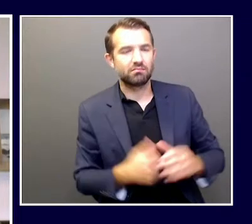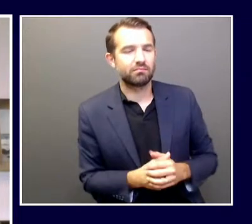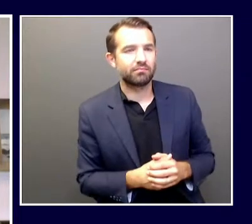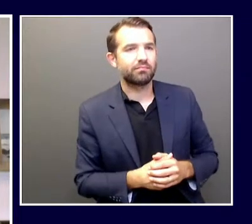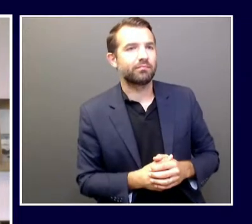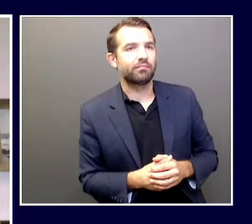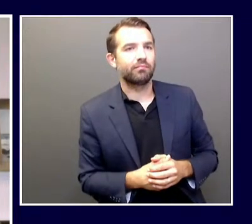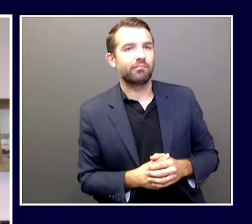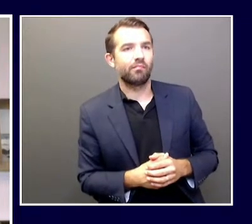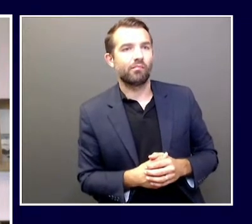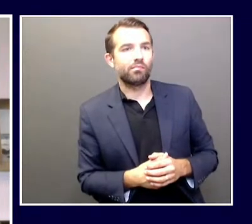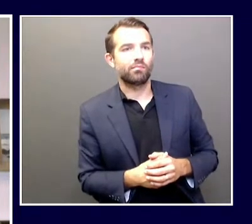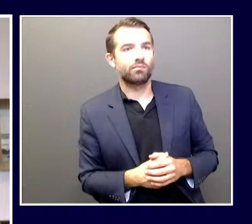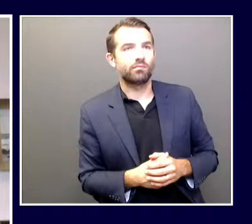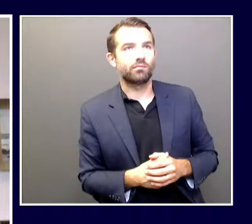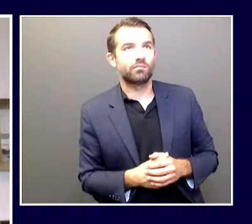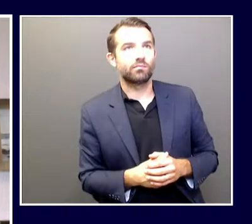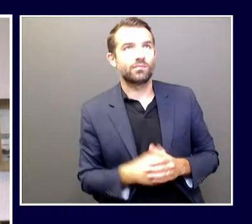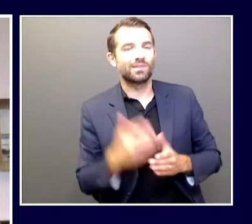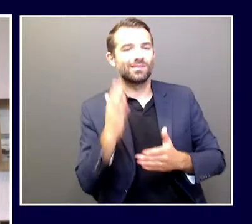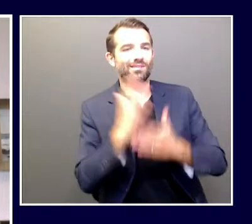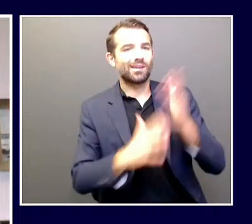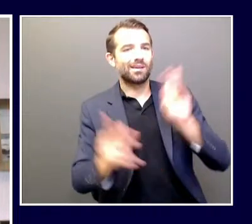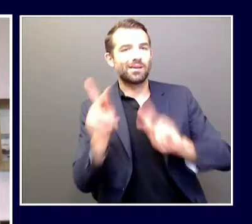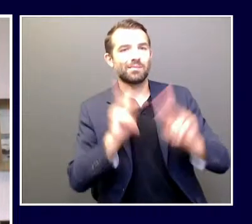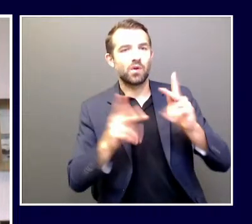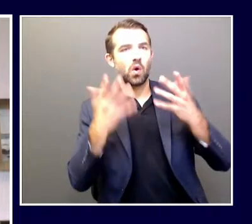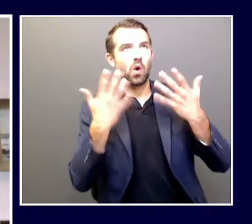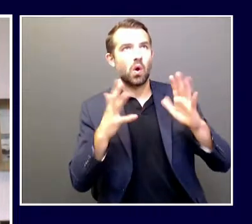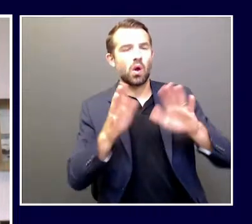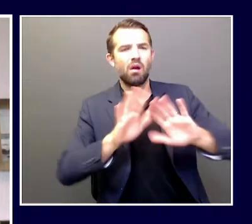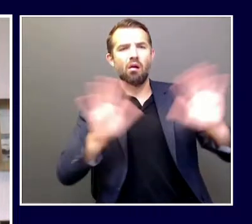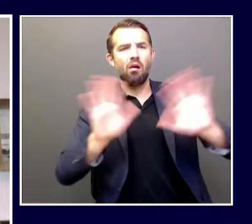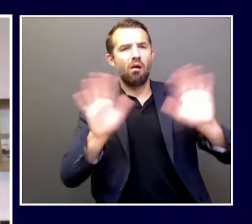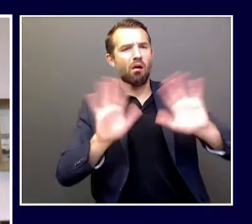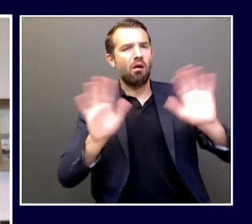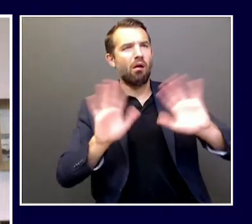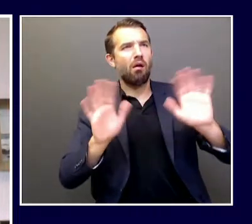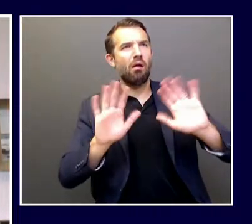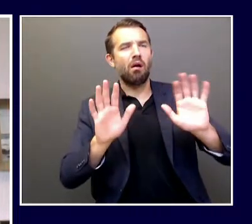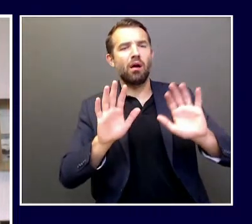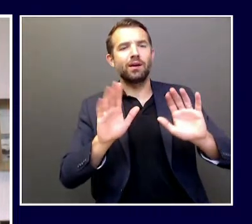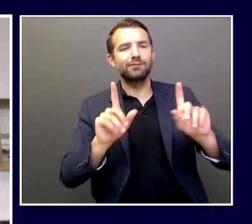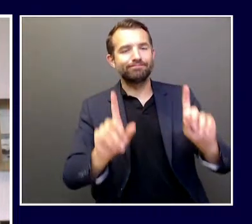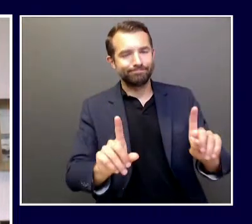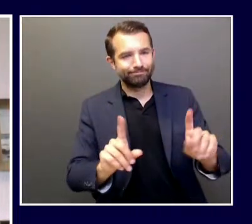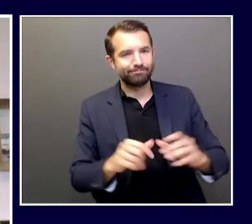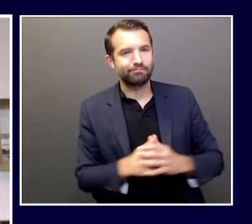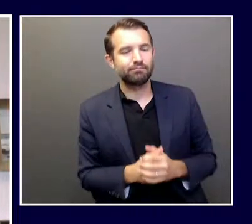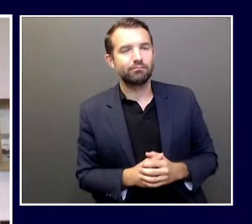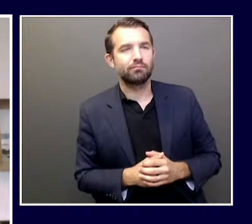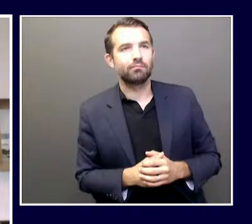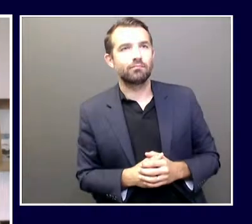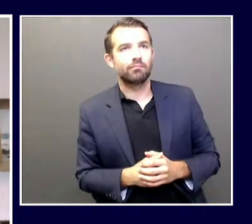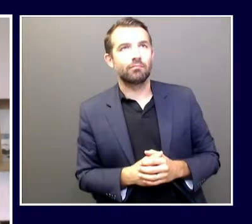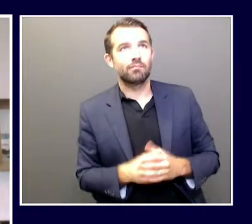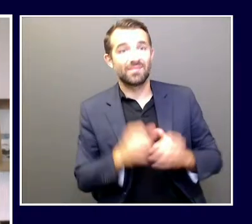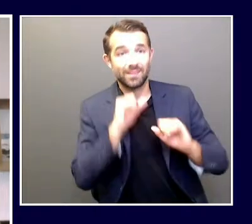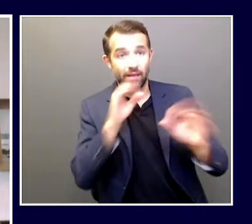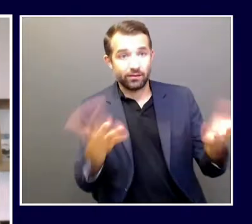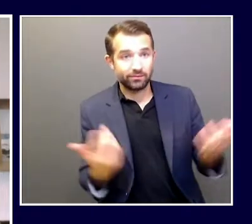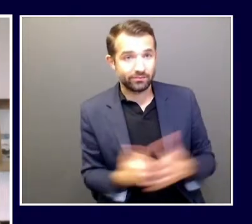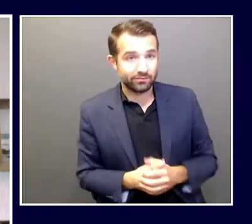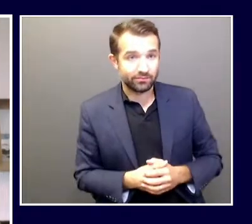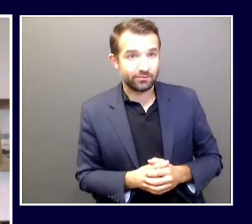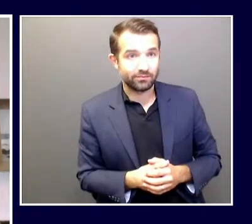this. There's neither much smoke nor heat here. The bottom line is FDA set very strict standards